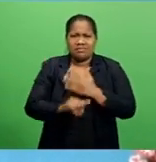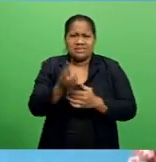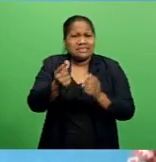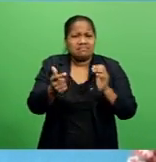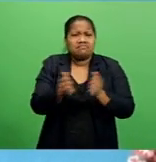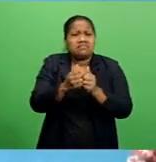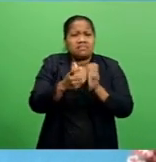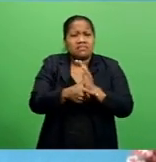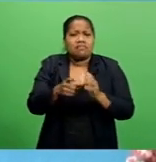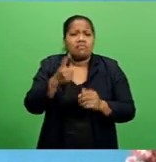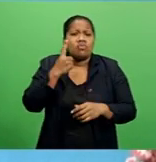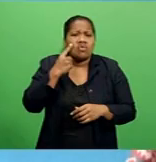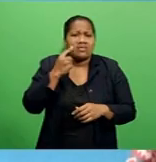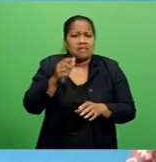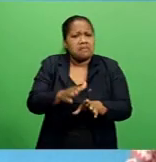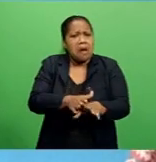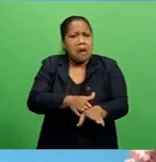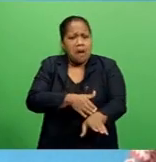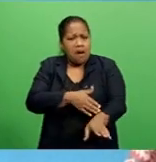pressure.